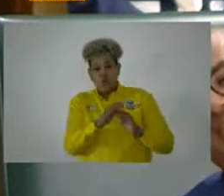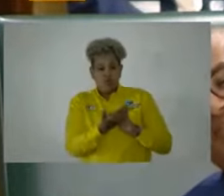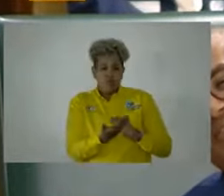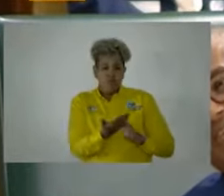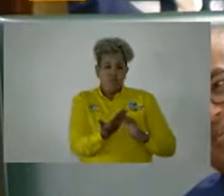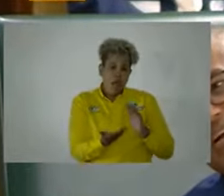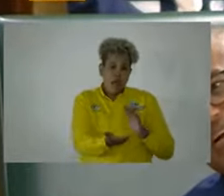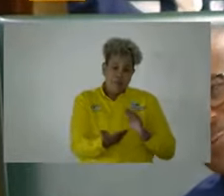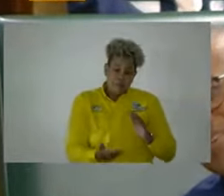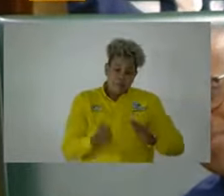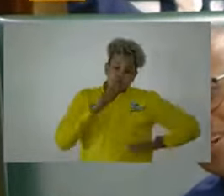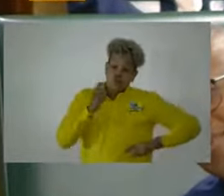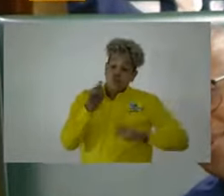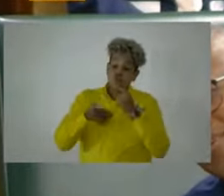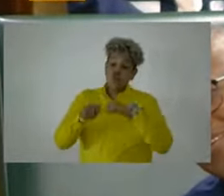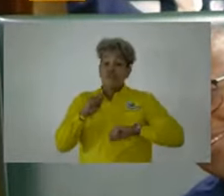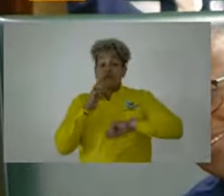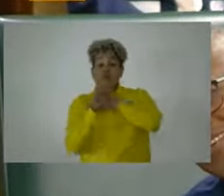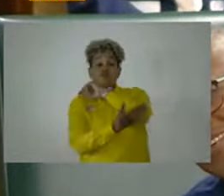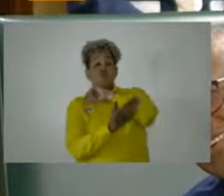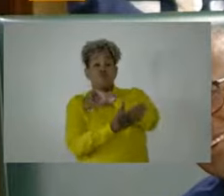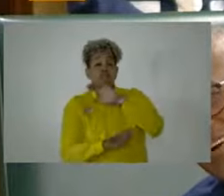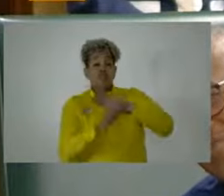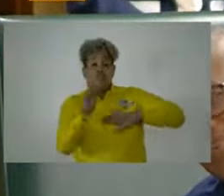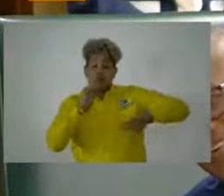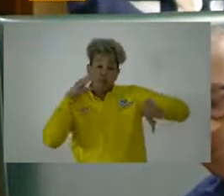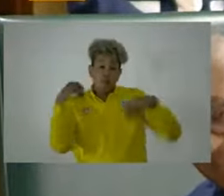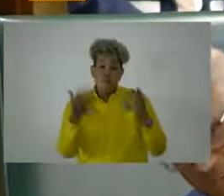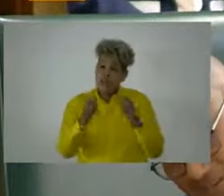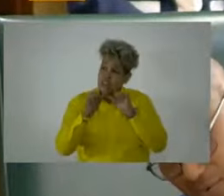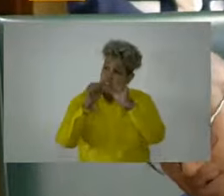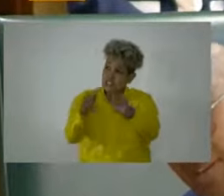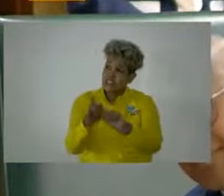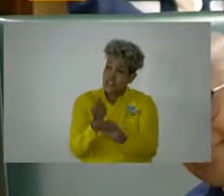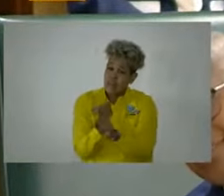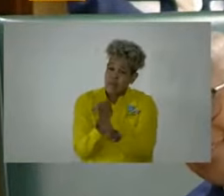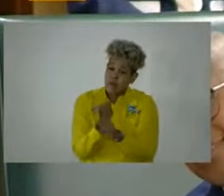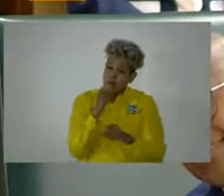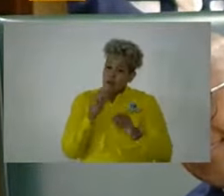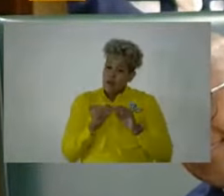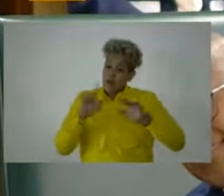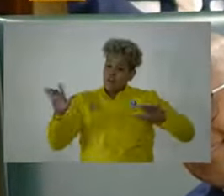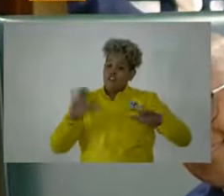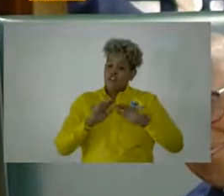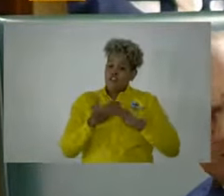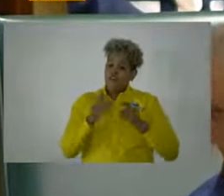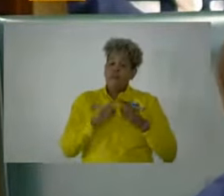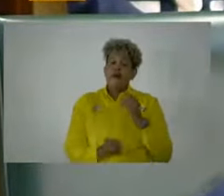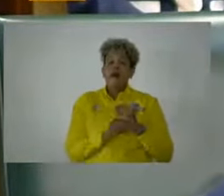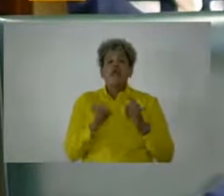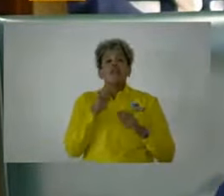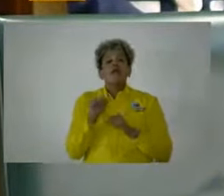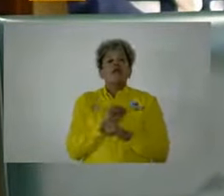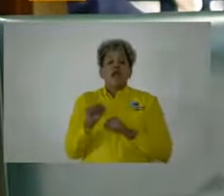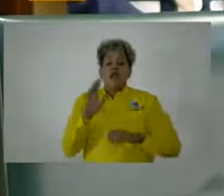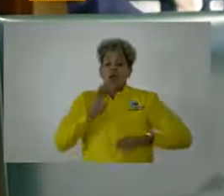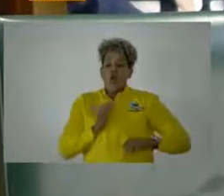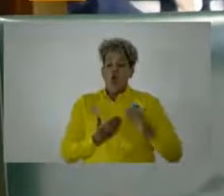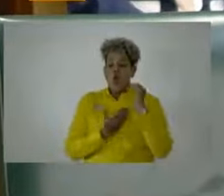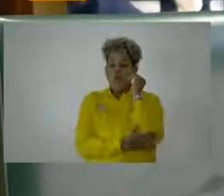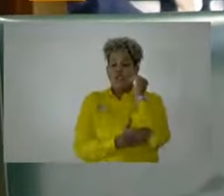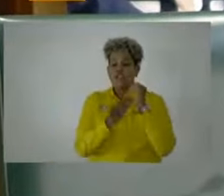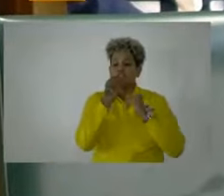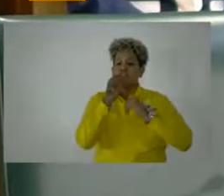GDP, transforming rural development, providing sustainable employment across the country, and guaranteeing our nation's